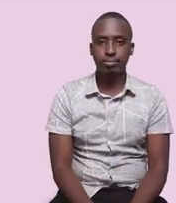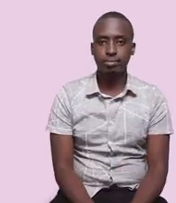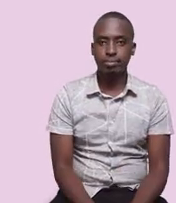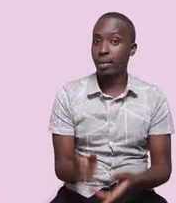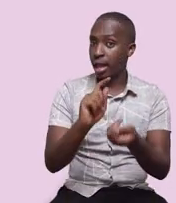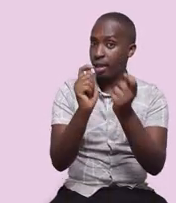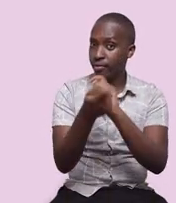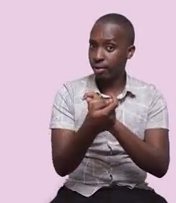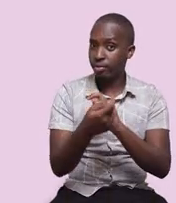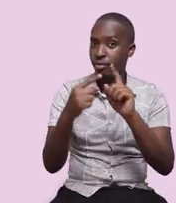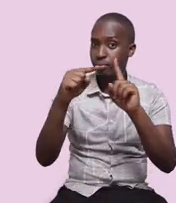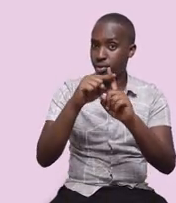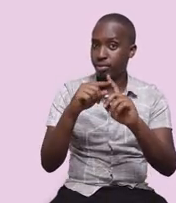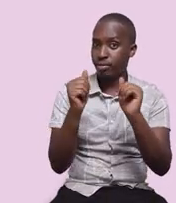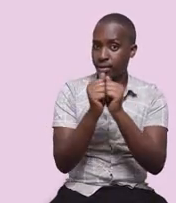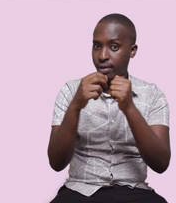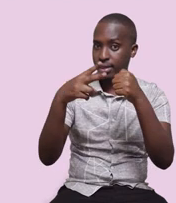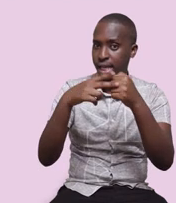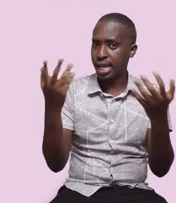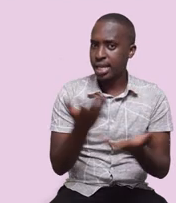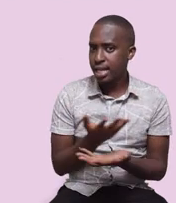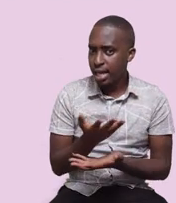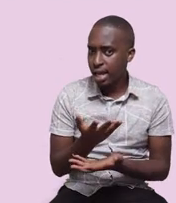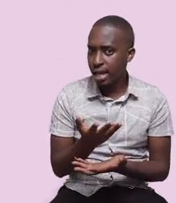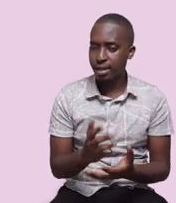The inverse of positive 17 is?